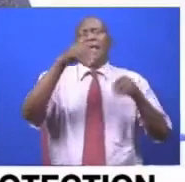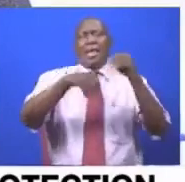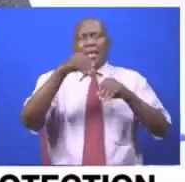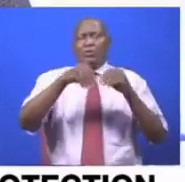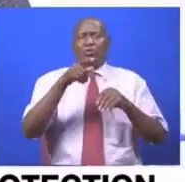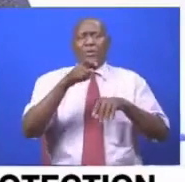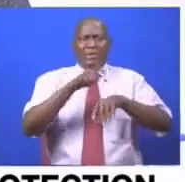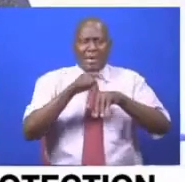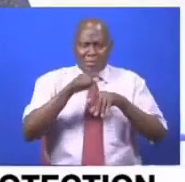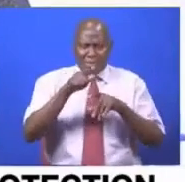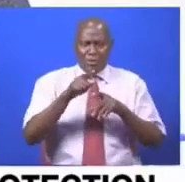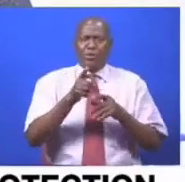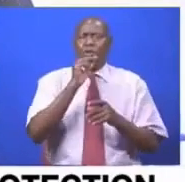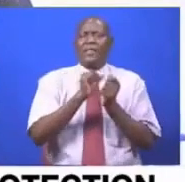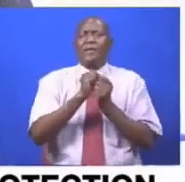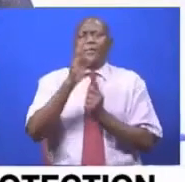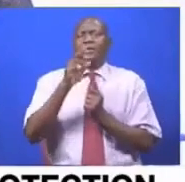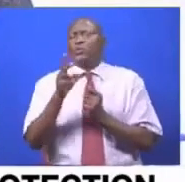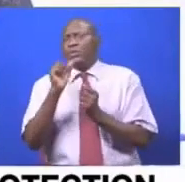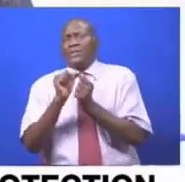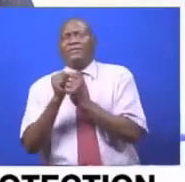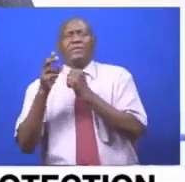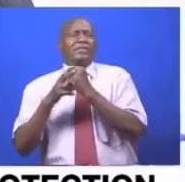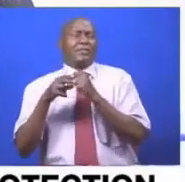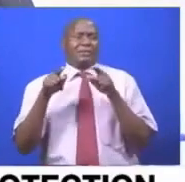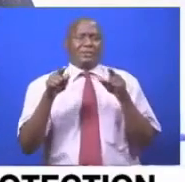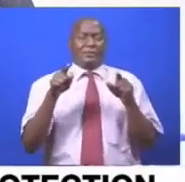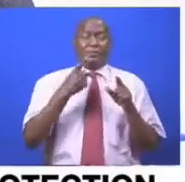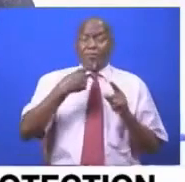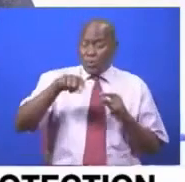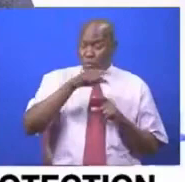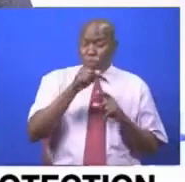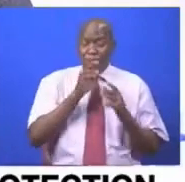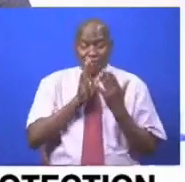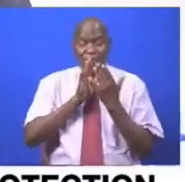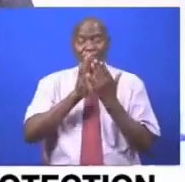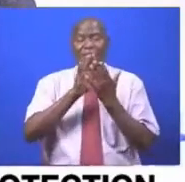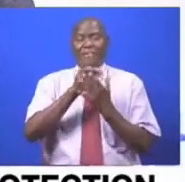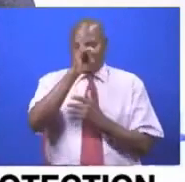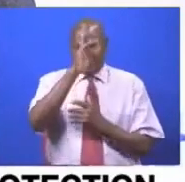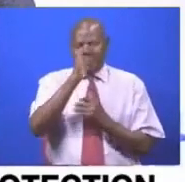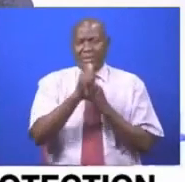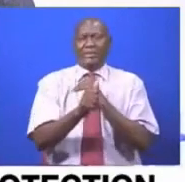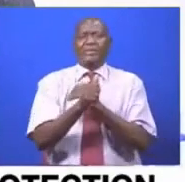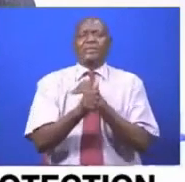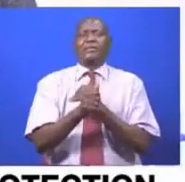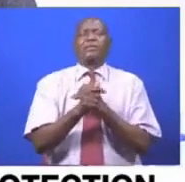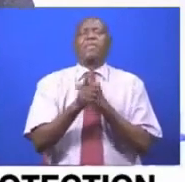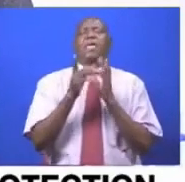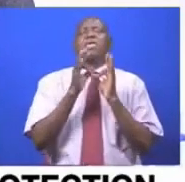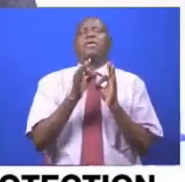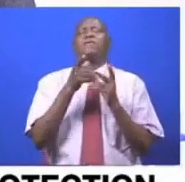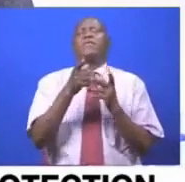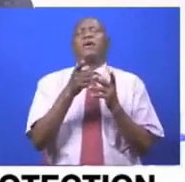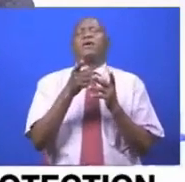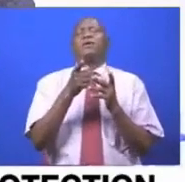time in 2013 and 2017. So we face a serious danger should we not